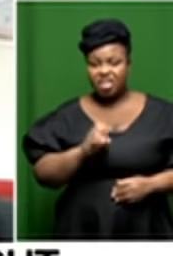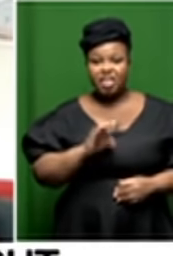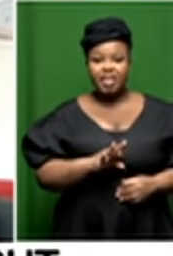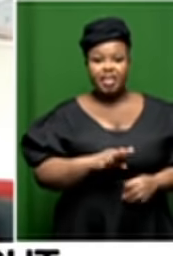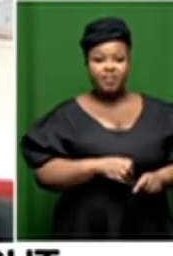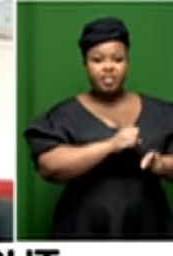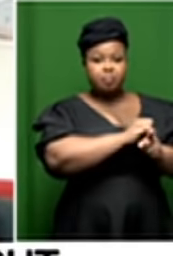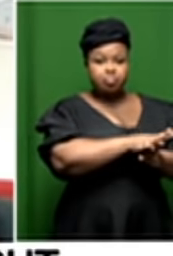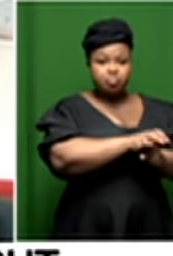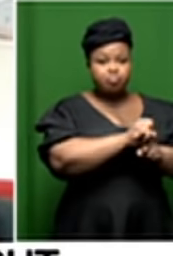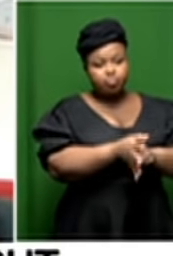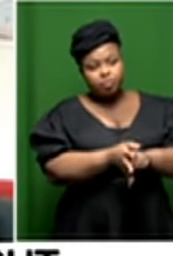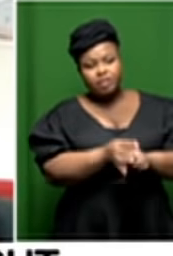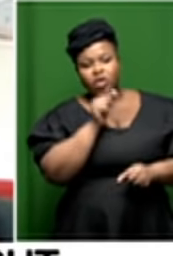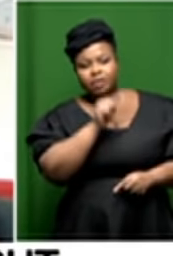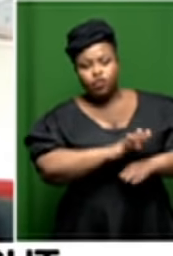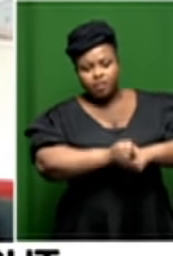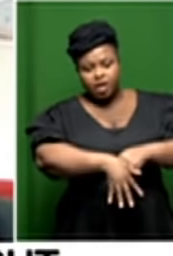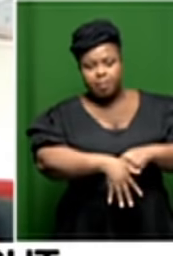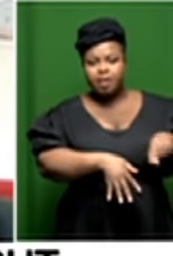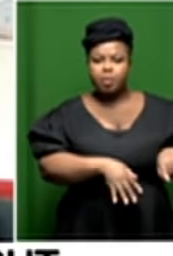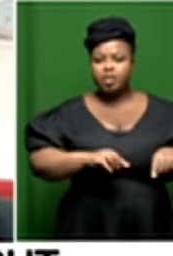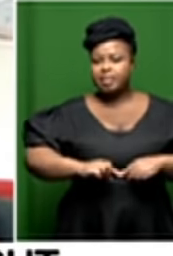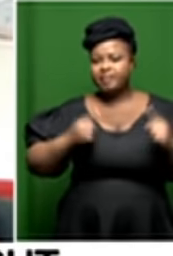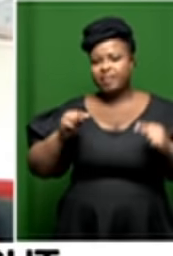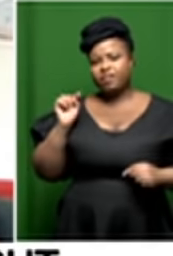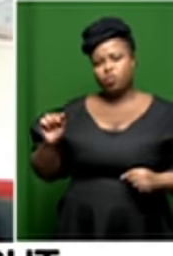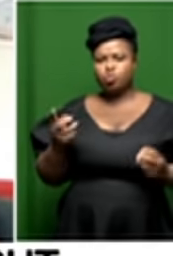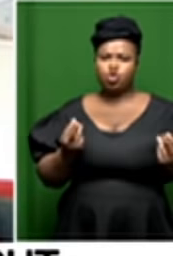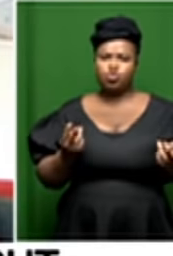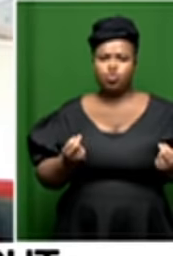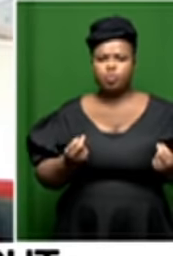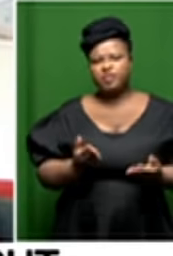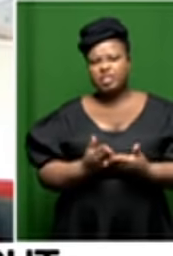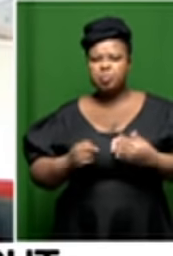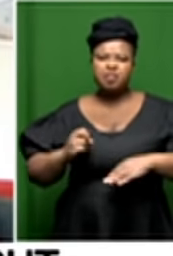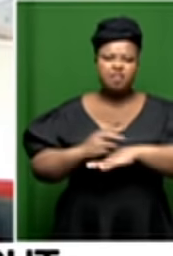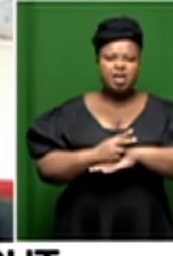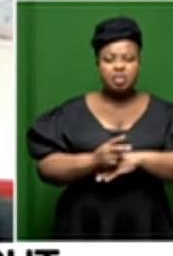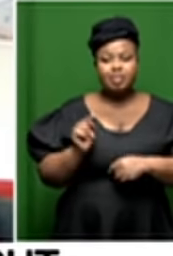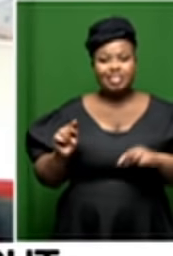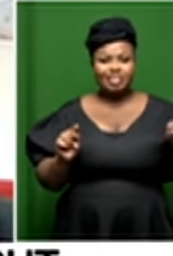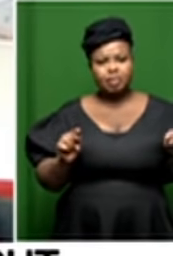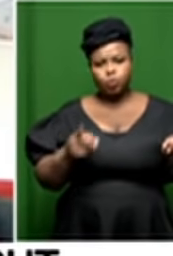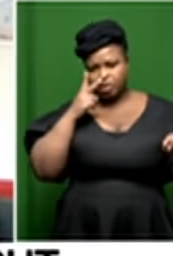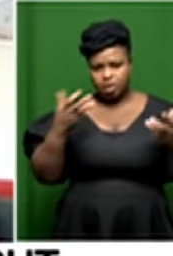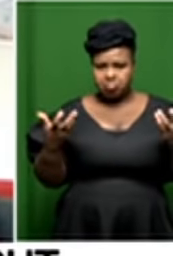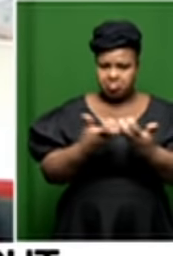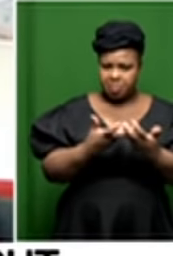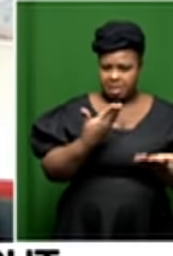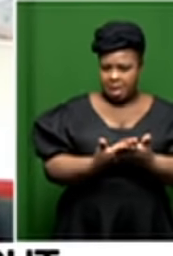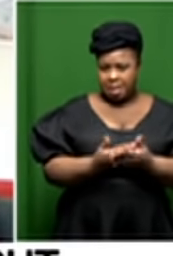mutations that make it different from the other variants are mutations that are in parts of the virus that might be functionally important, that might somehow give